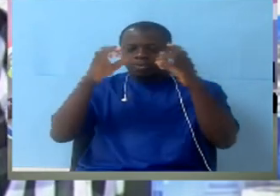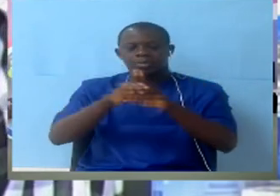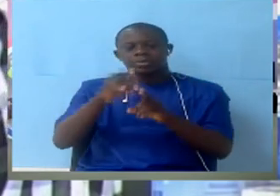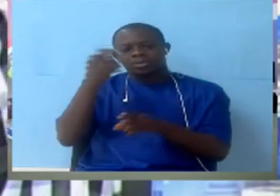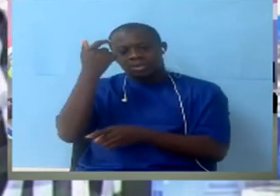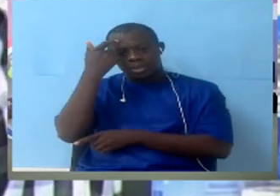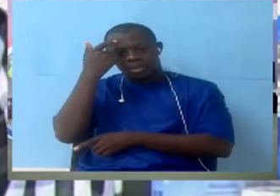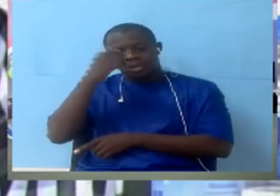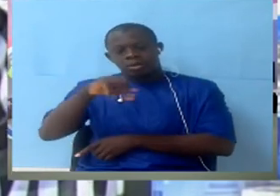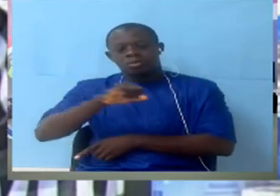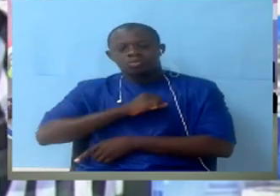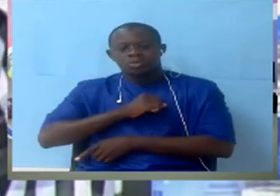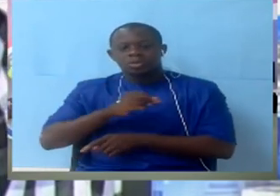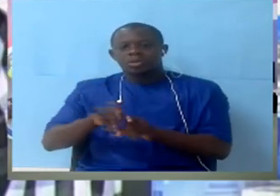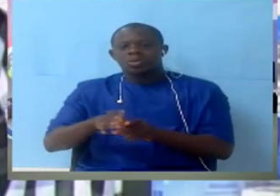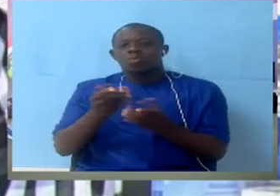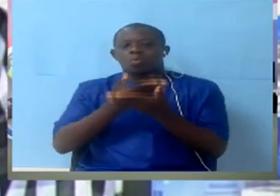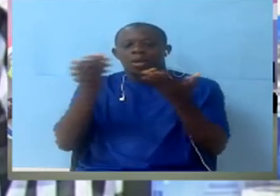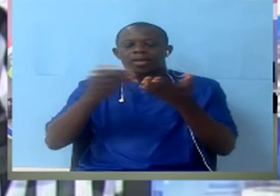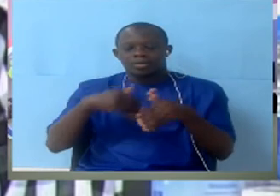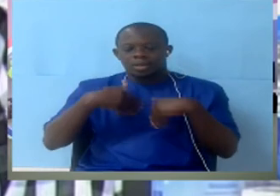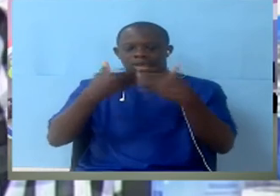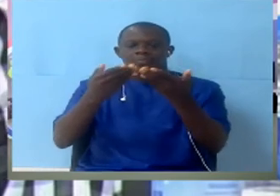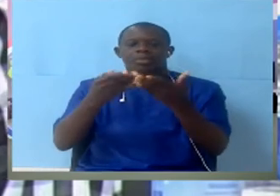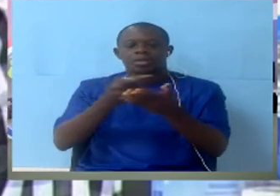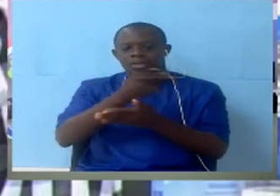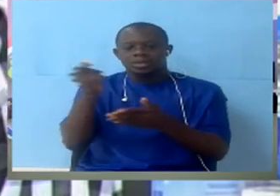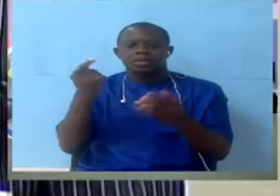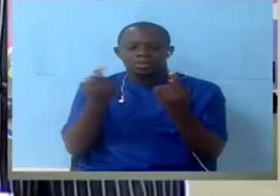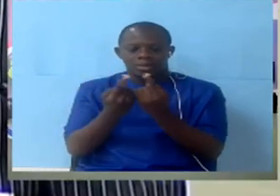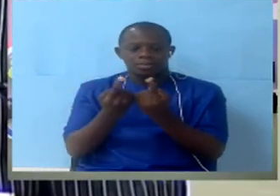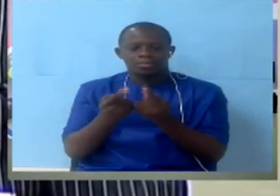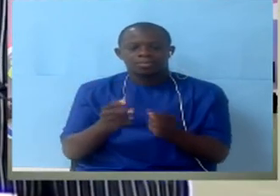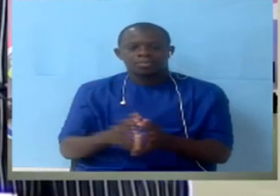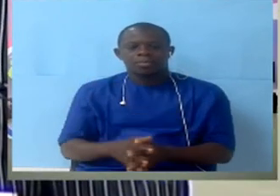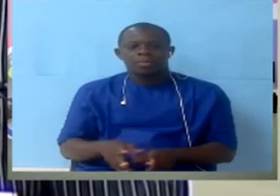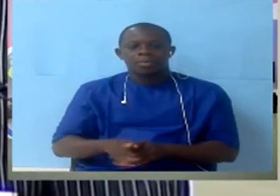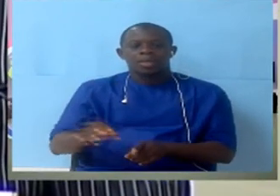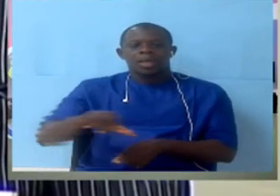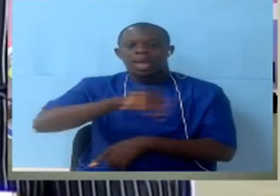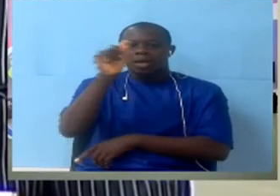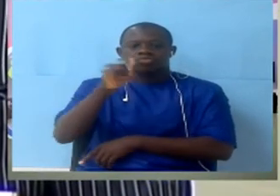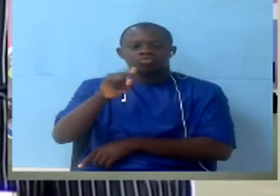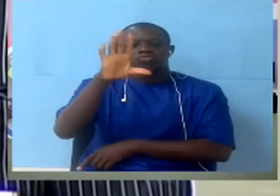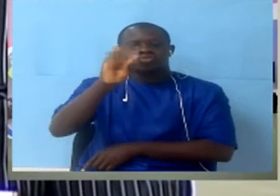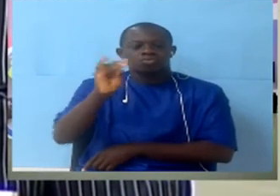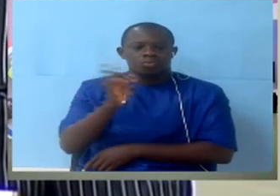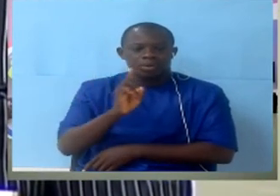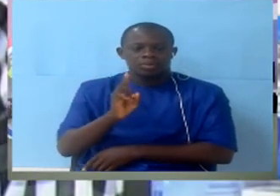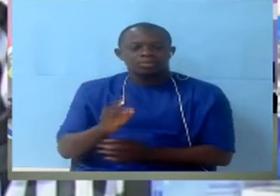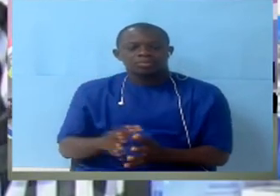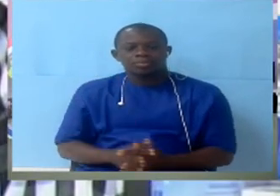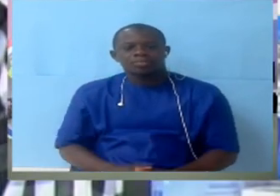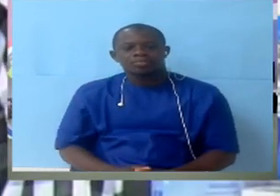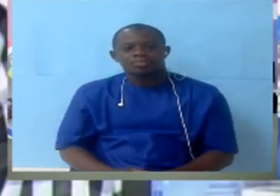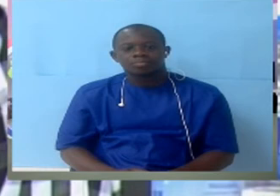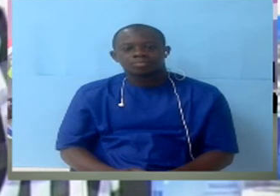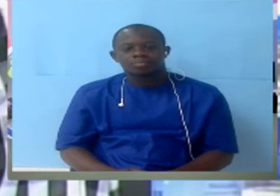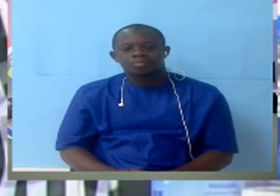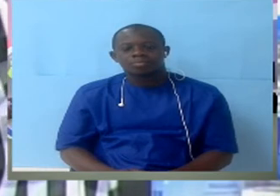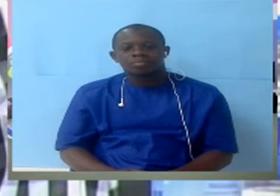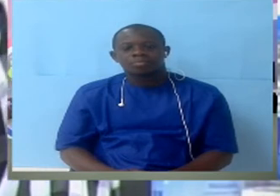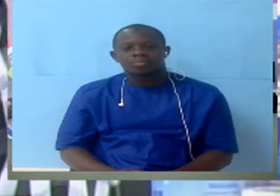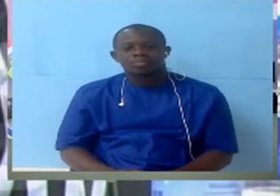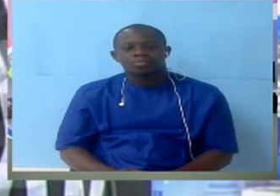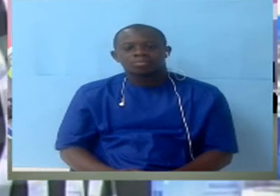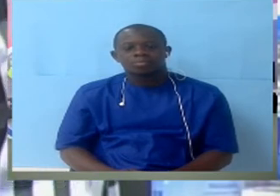when I explained my problem to him then this is why he gave me this four ship and then what did you so kabra ofo nya ko ni sa jol ni nafa nga sa manang you